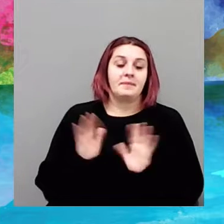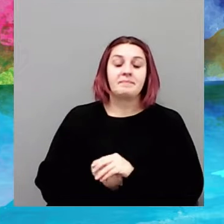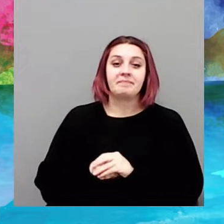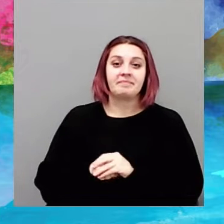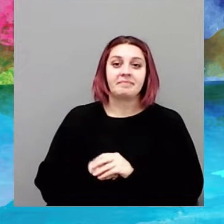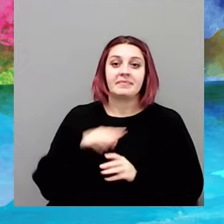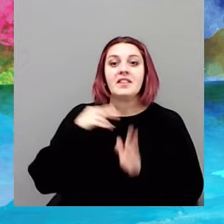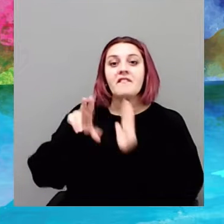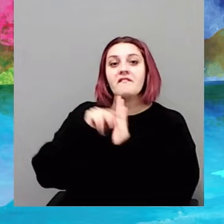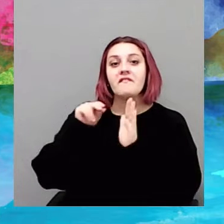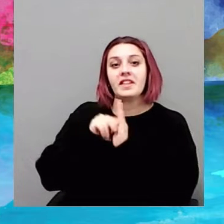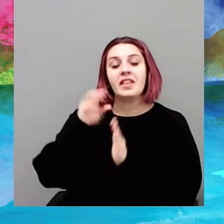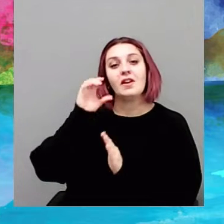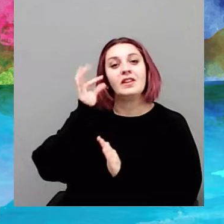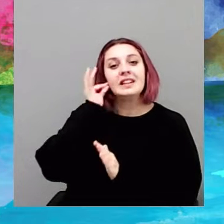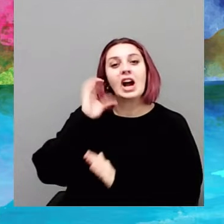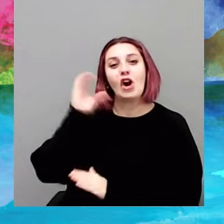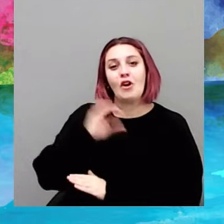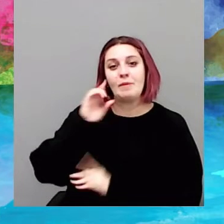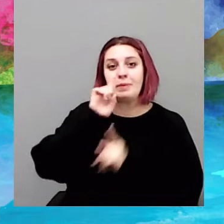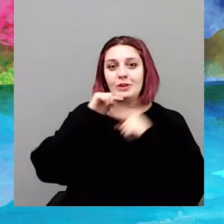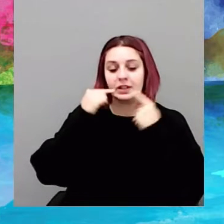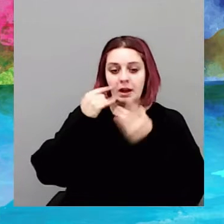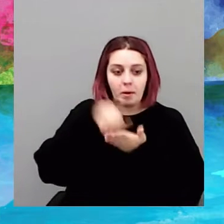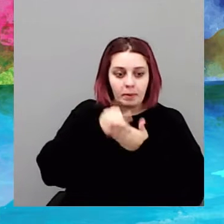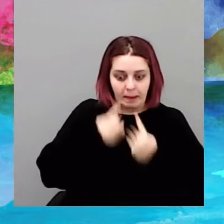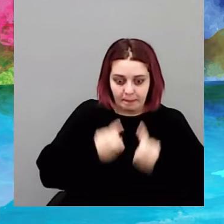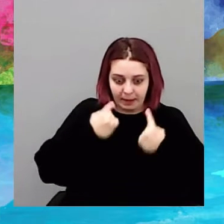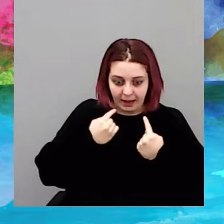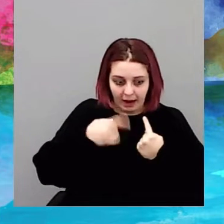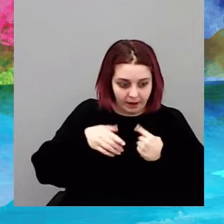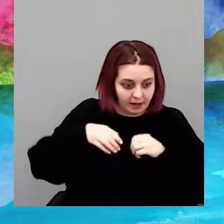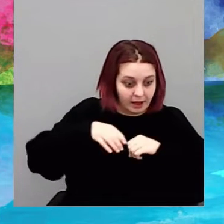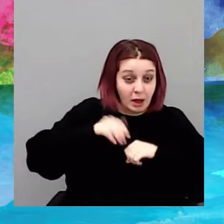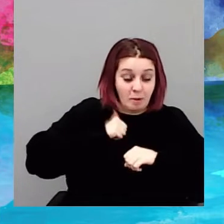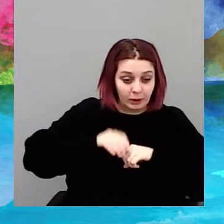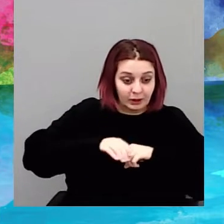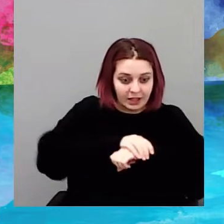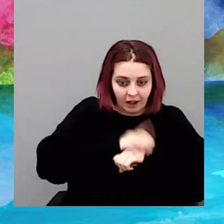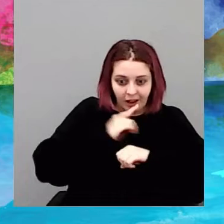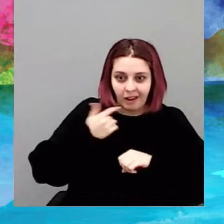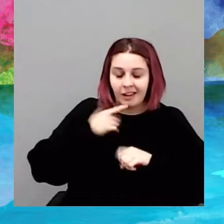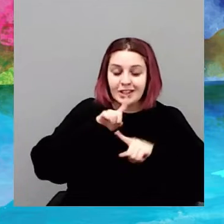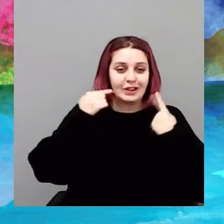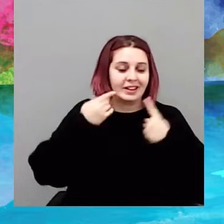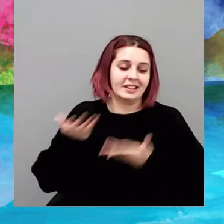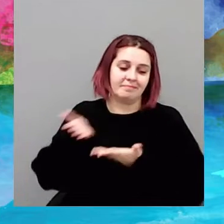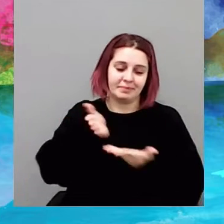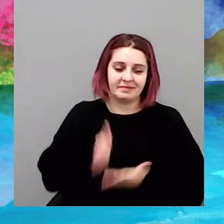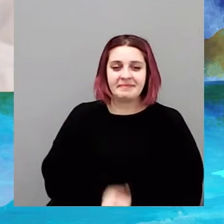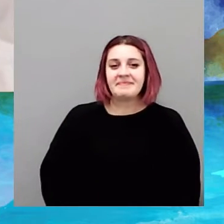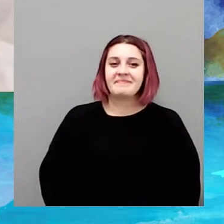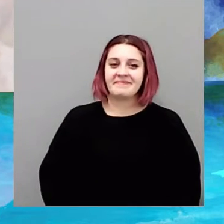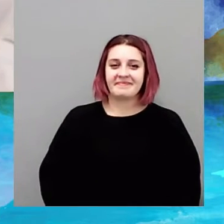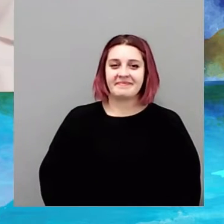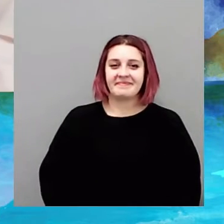just wanted to leave you with this video about Janet and her smile with the first time that she used